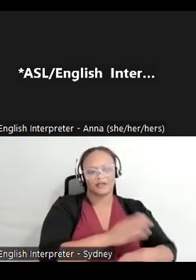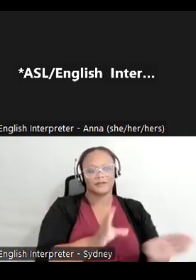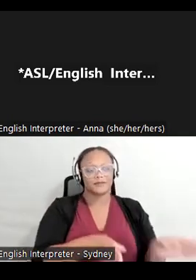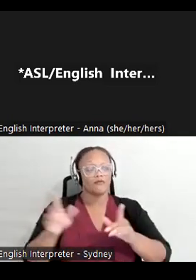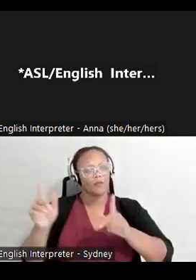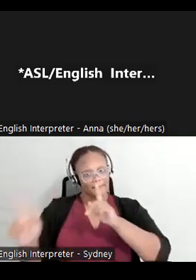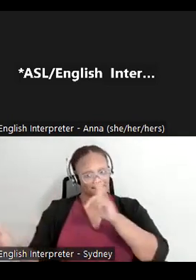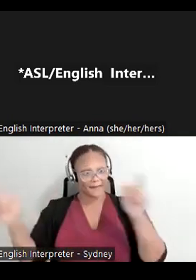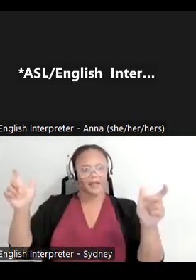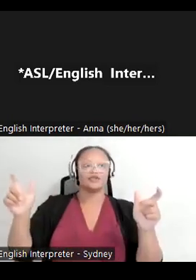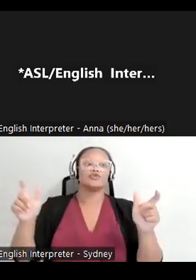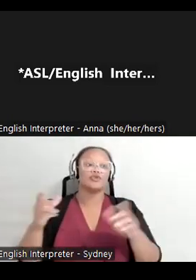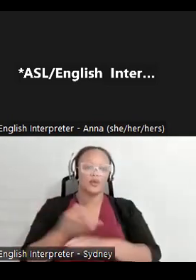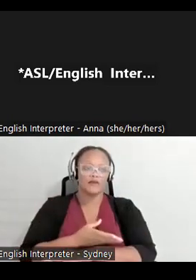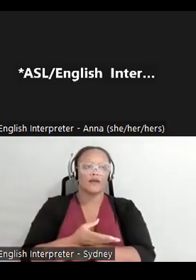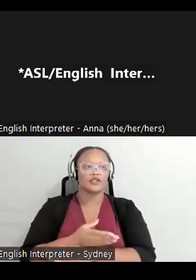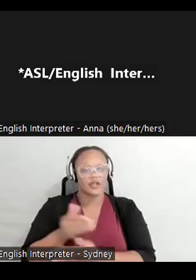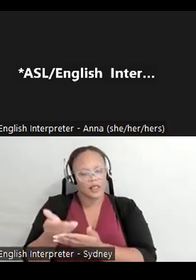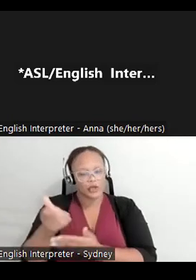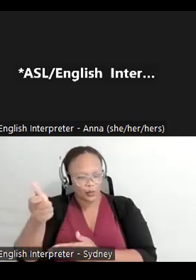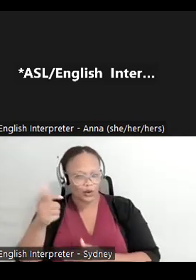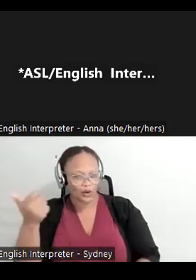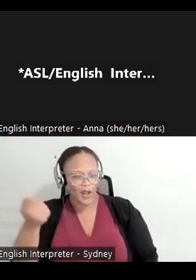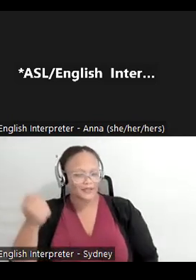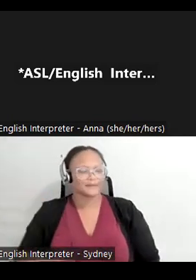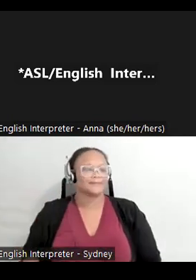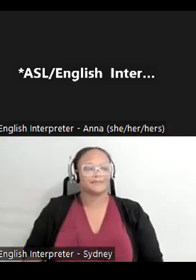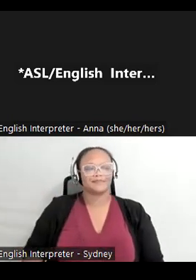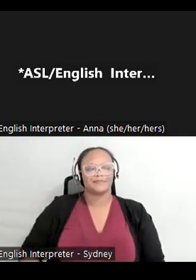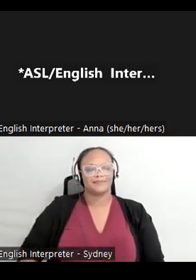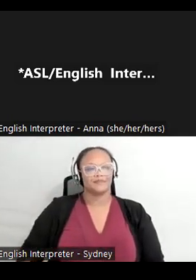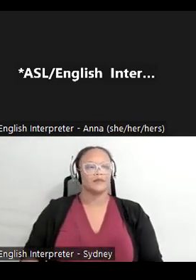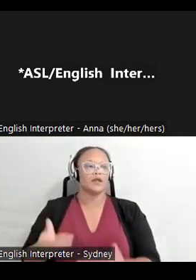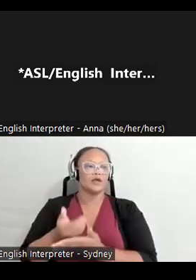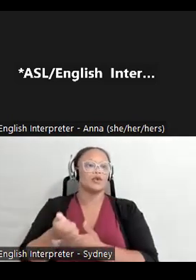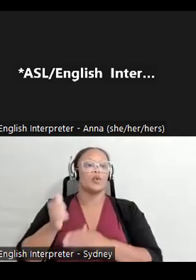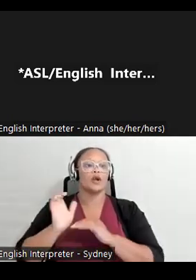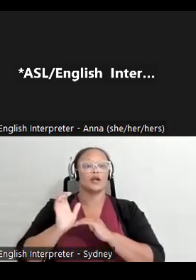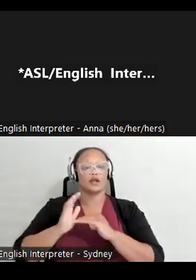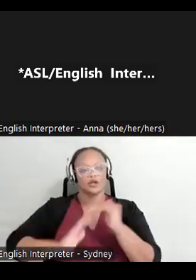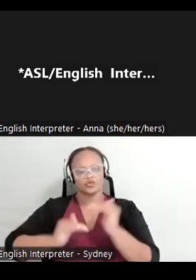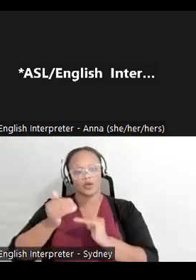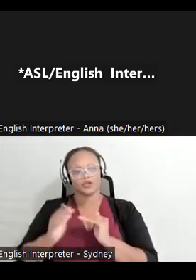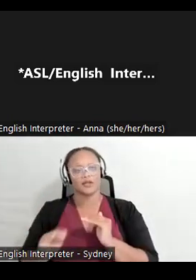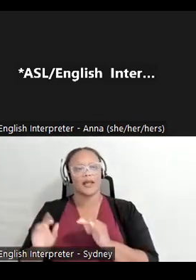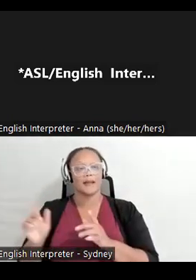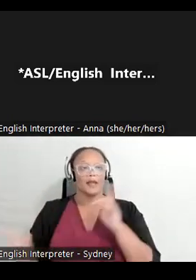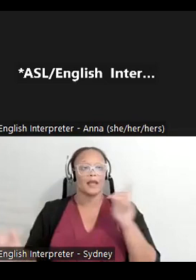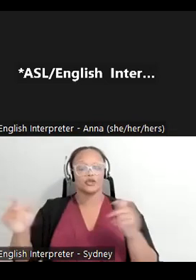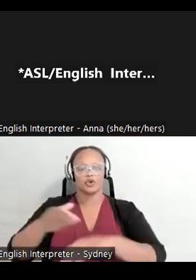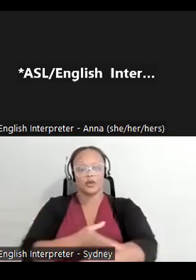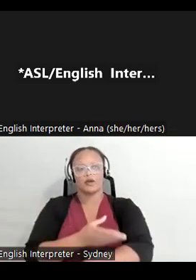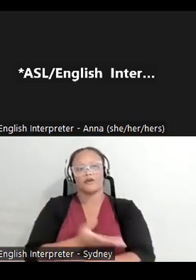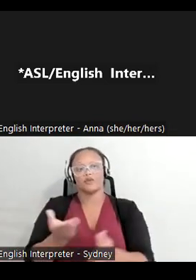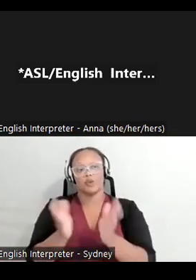major renovation, newer grants, the new construction and major renovation requests for applications,